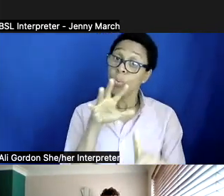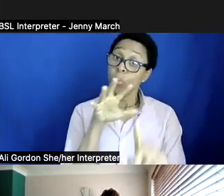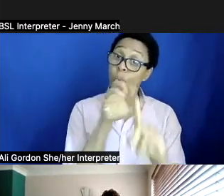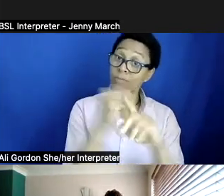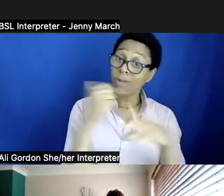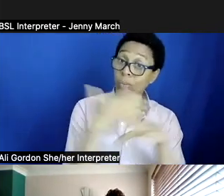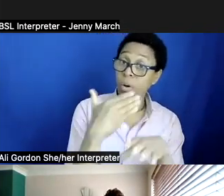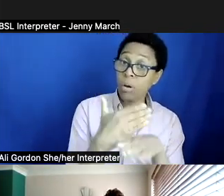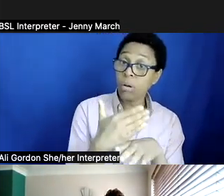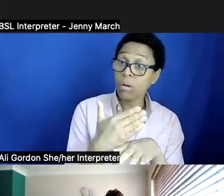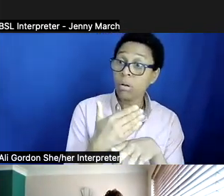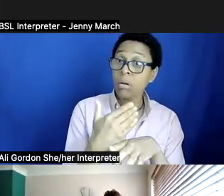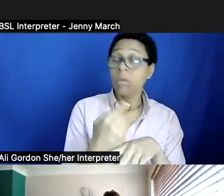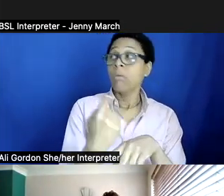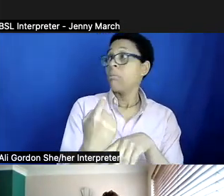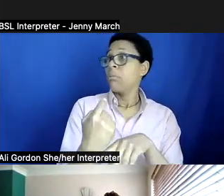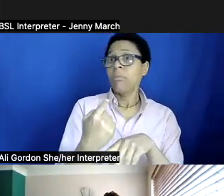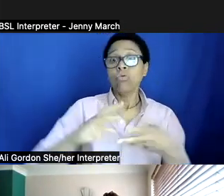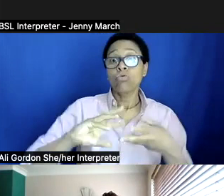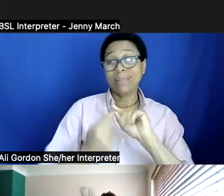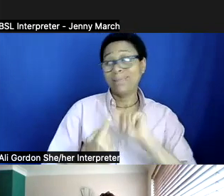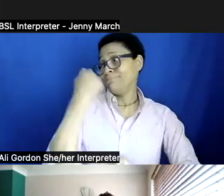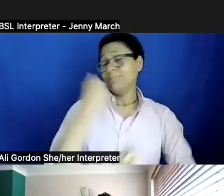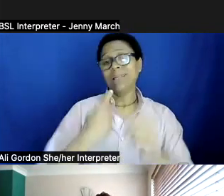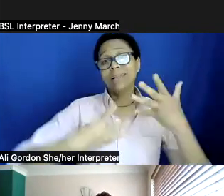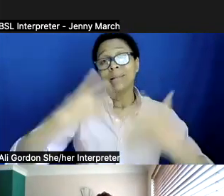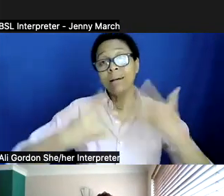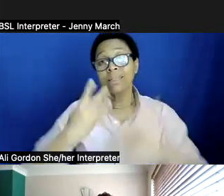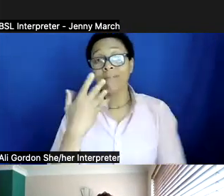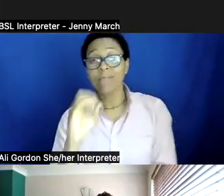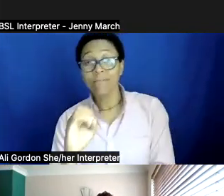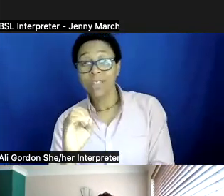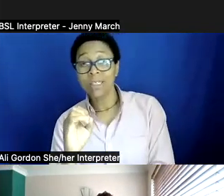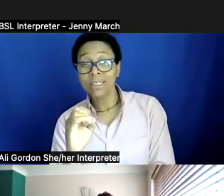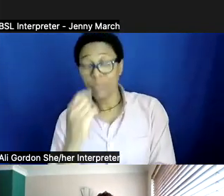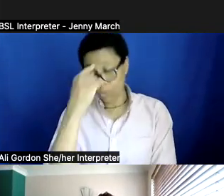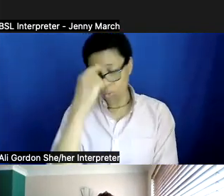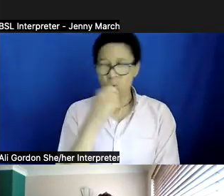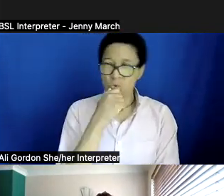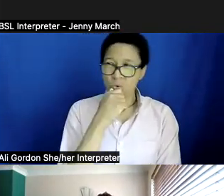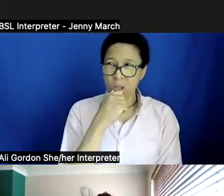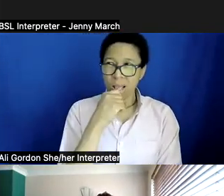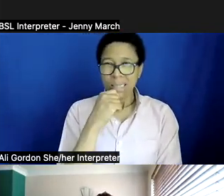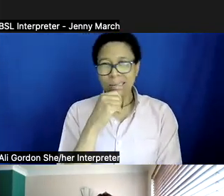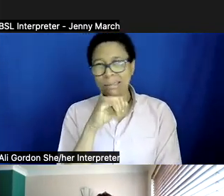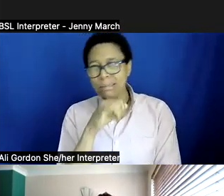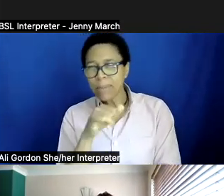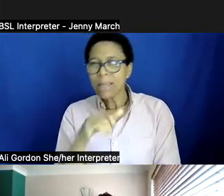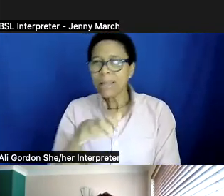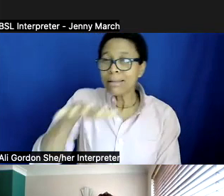because Chichester is very small, the kind of reality of like them having families still alive would be quite